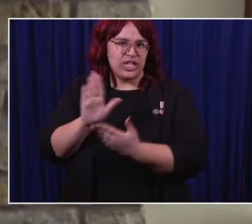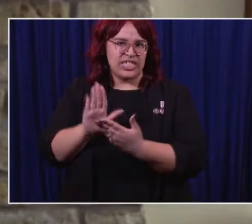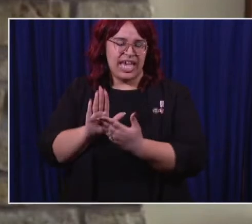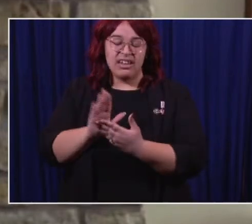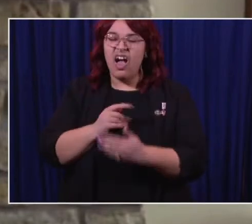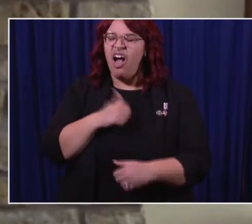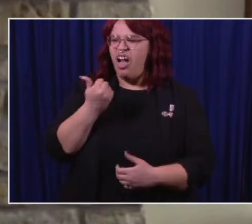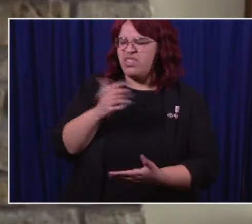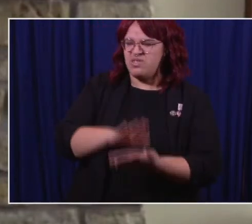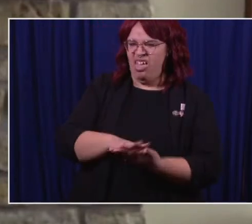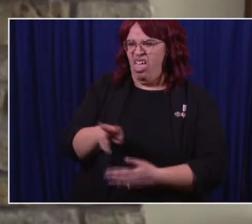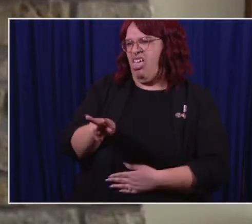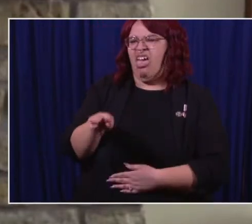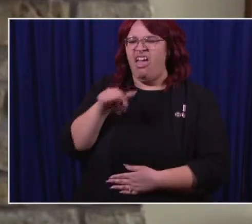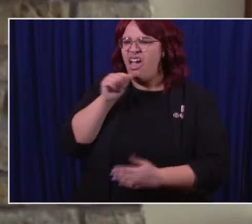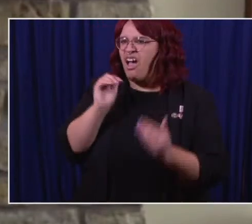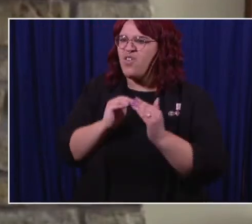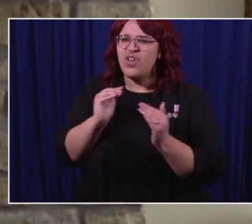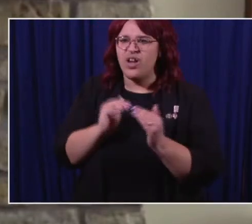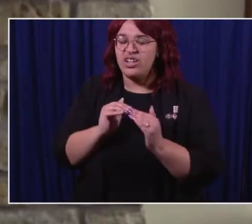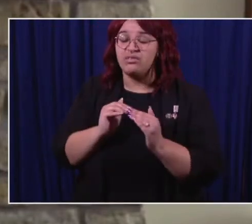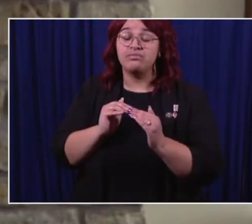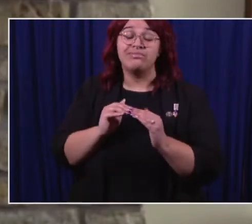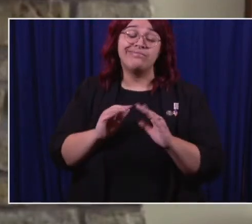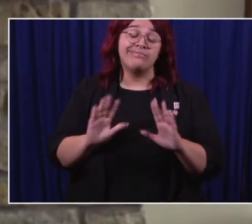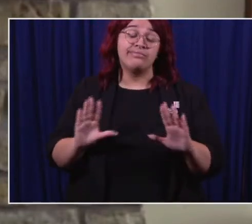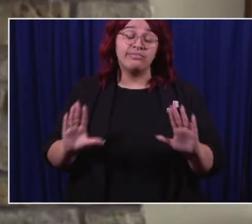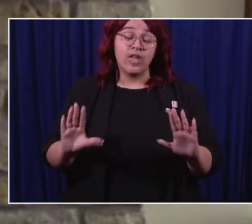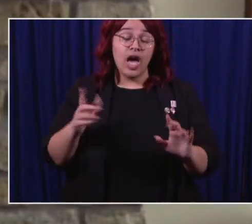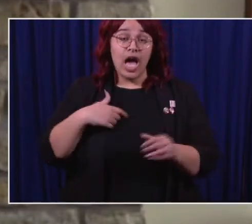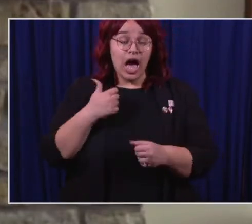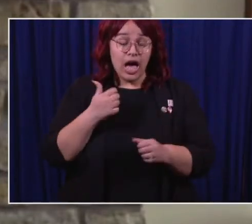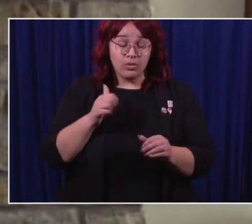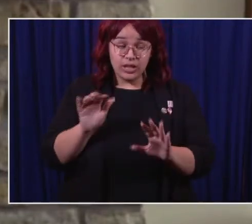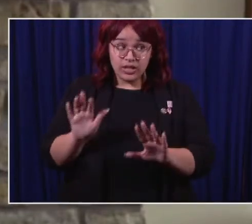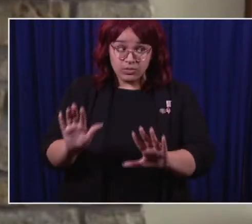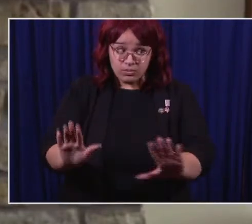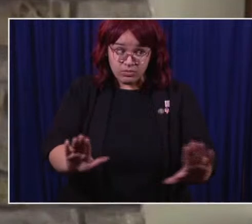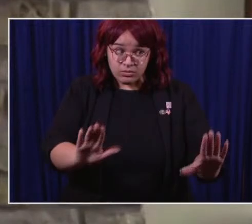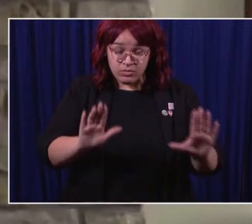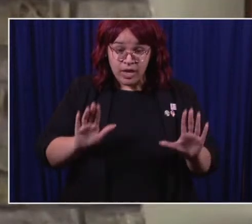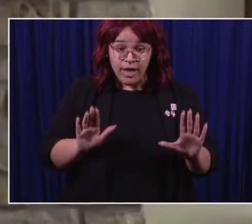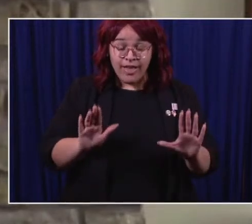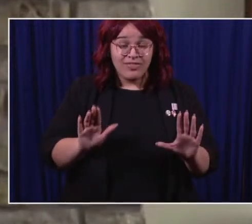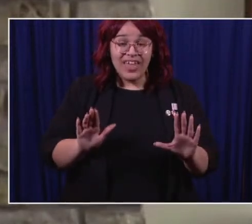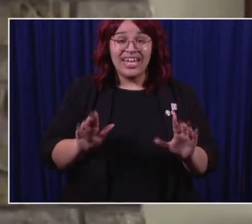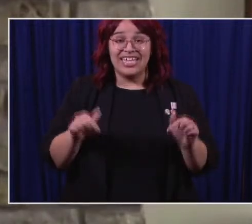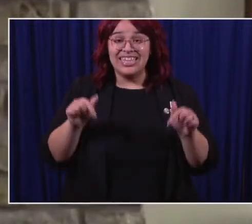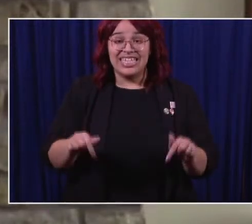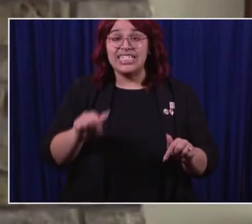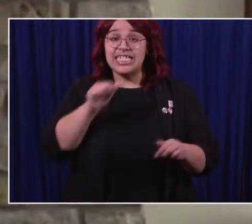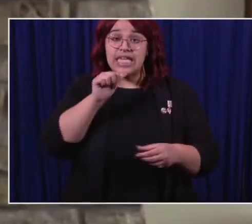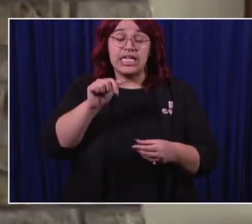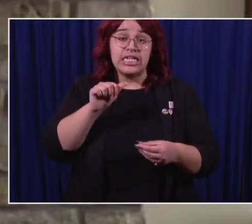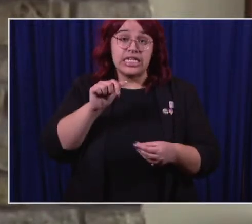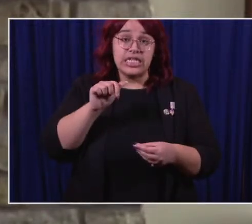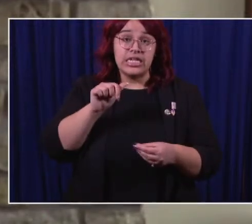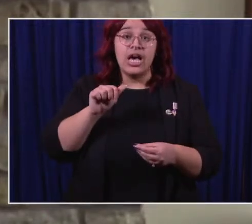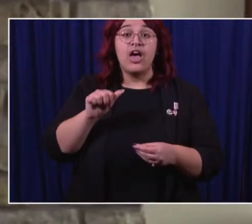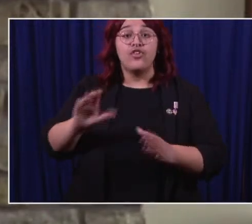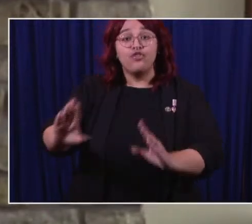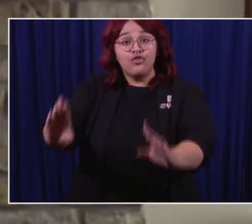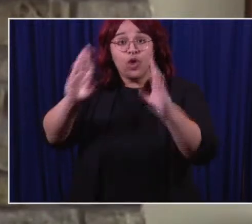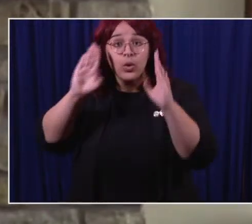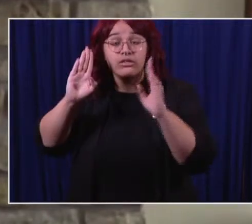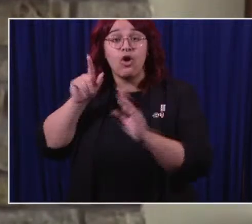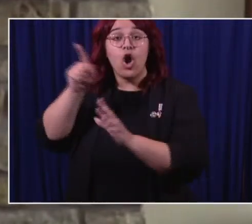know. I would remind everybody that it's not about the adults. It's about the kids. This is about